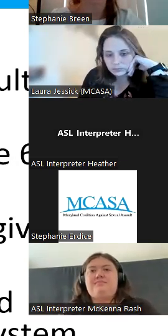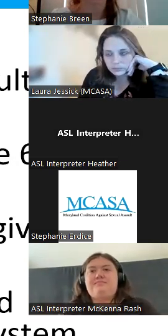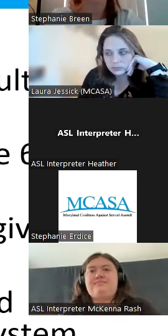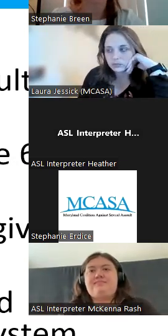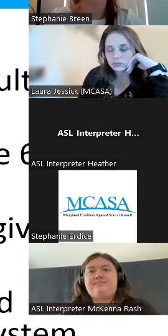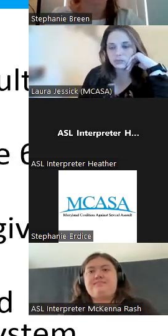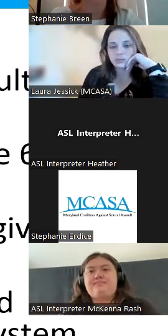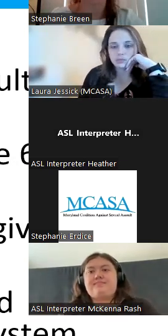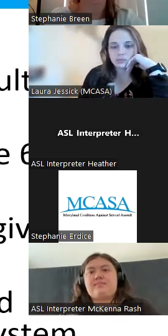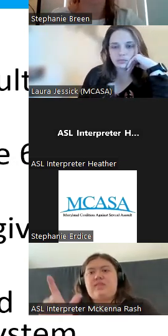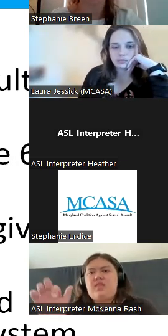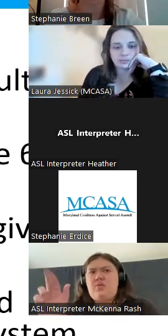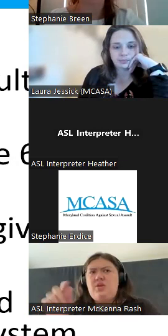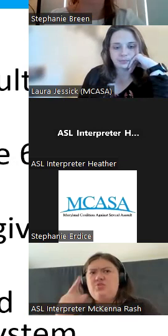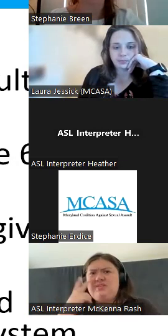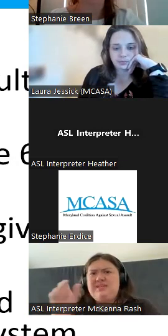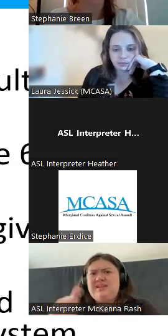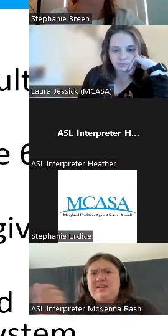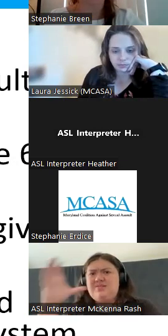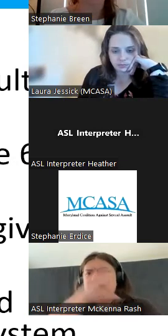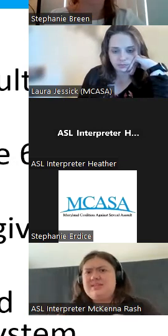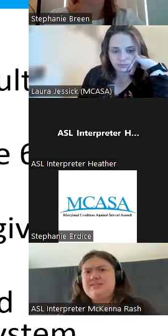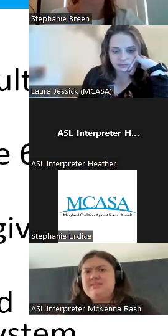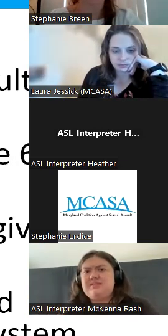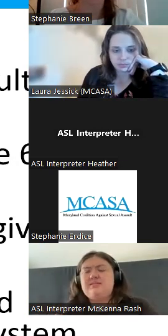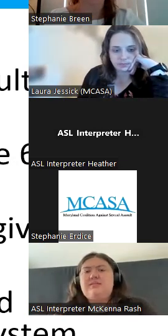And then Laura, did you see any others that we missed?